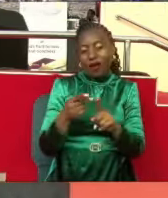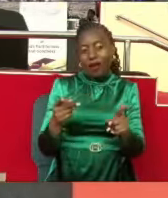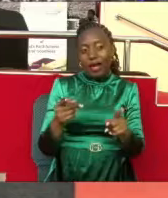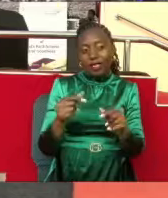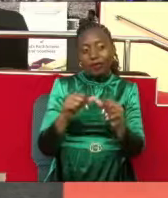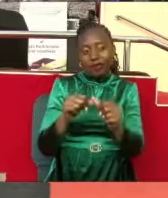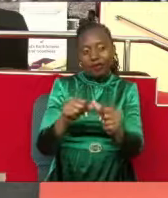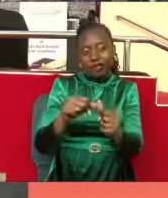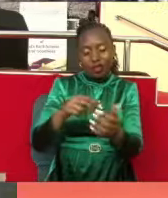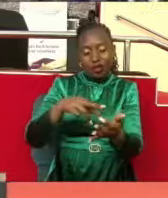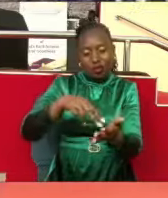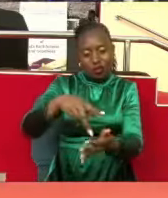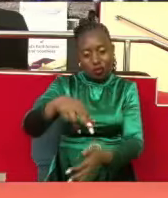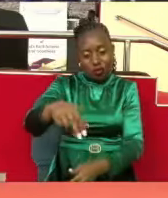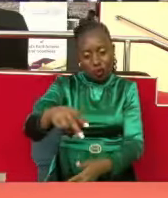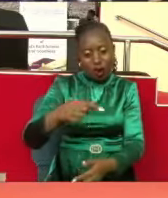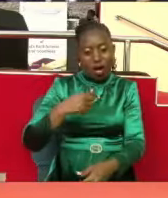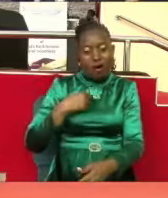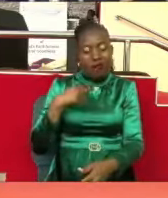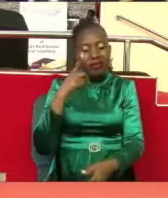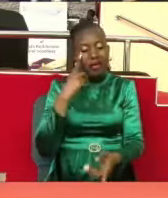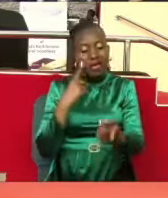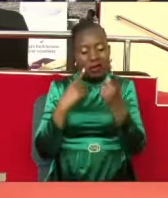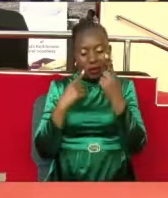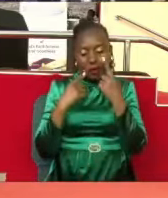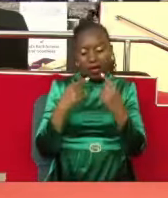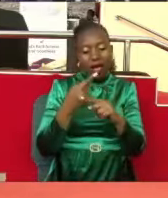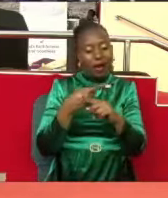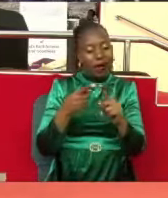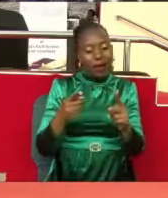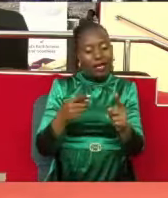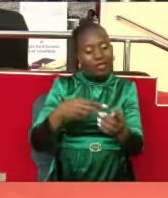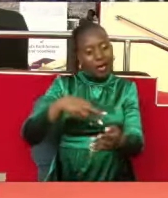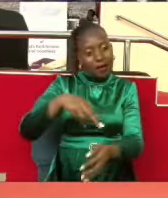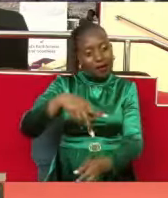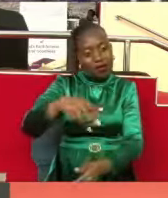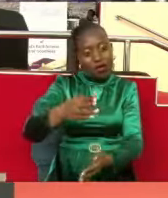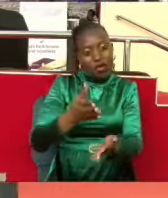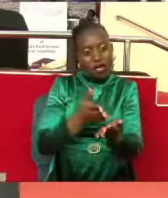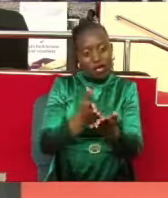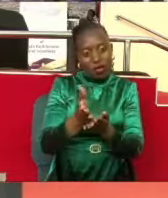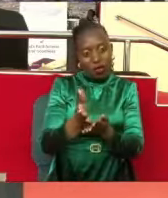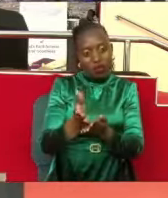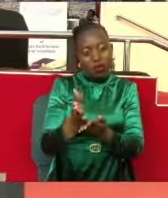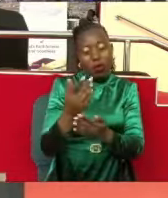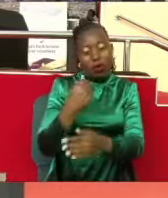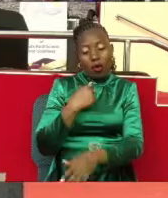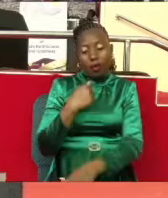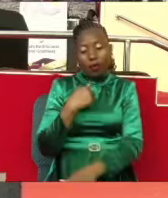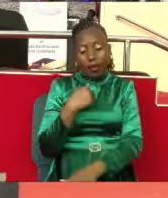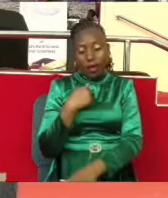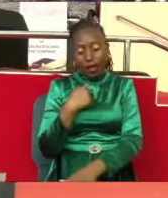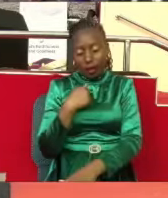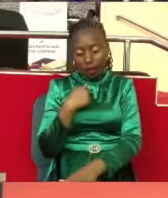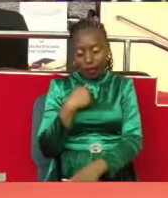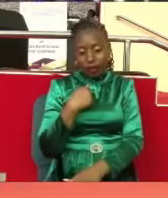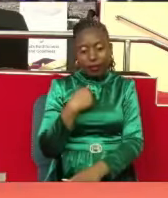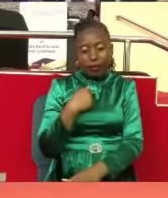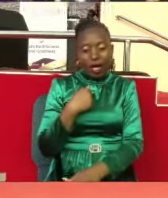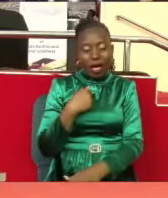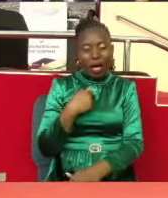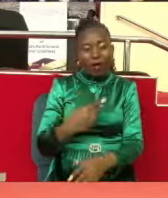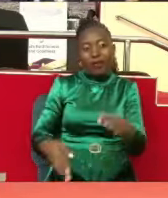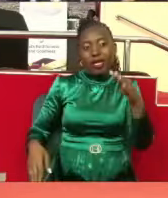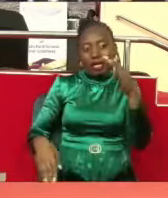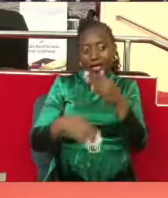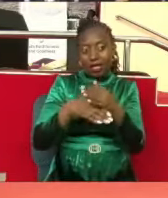napitia. I am in tears. Niko katika machozi. But I am walking through. Lakini napitia. I have been sent away from my workplace. Nimefukuzwa kazini. But I